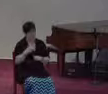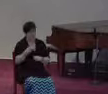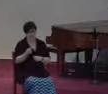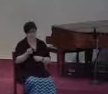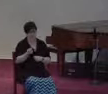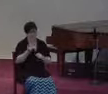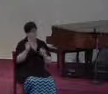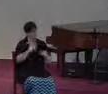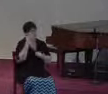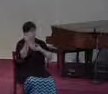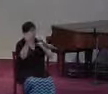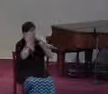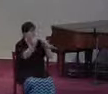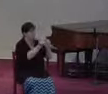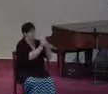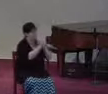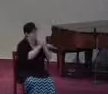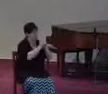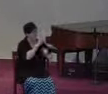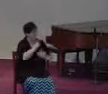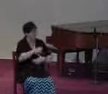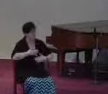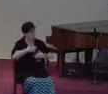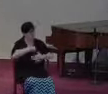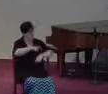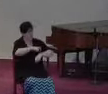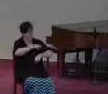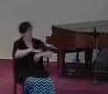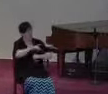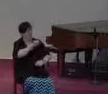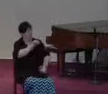just enjoy that time on the lake, God's creation.